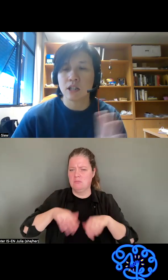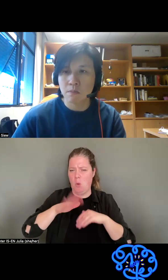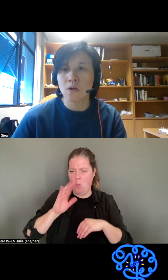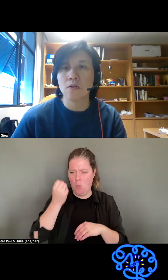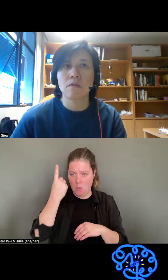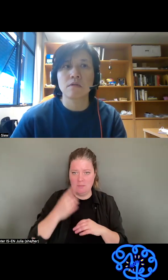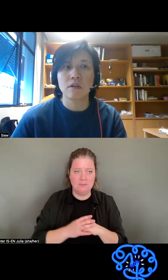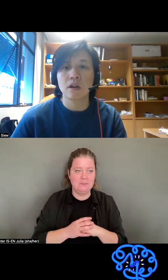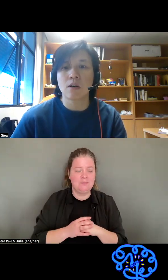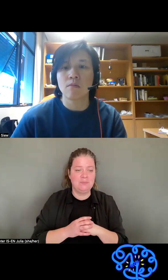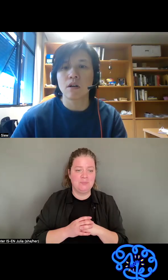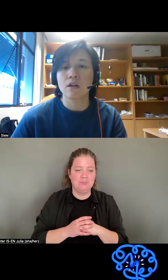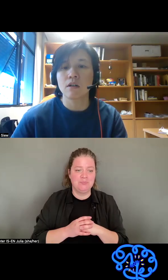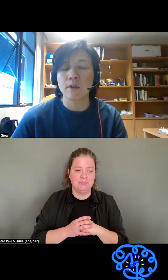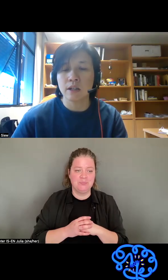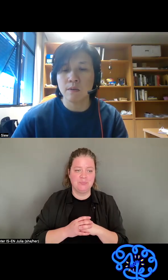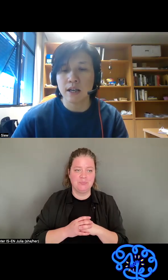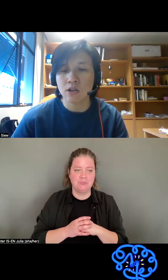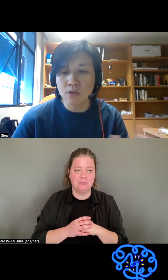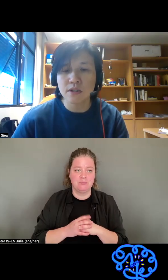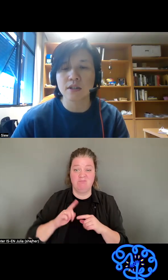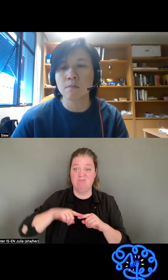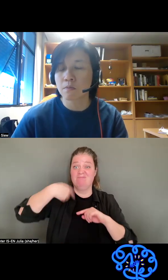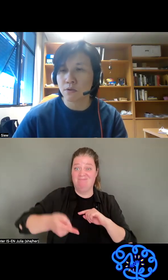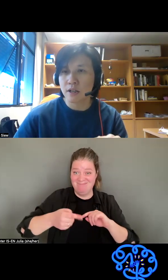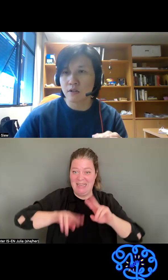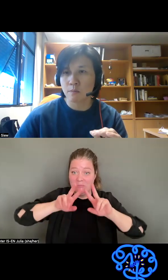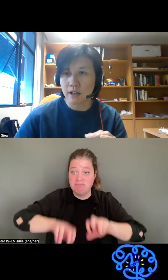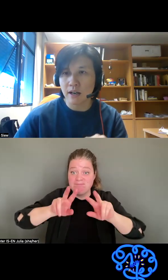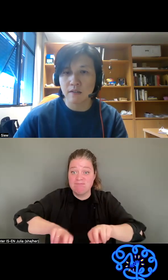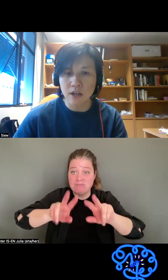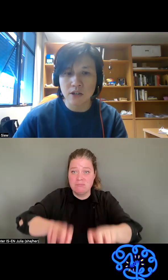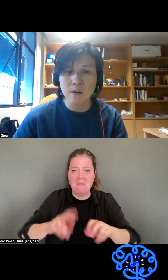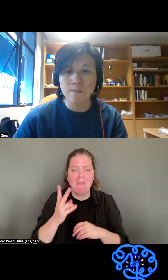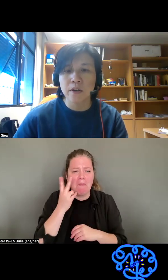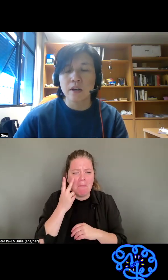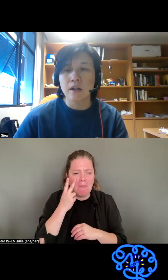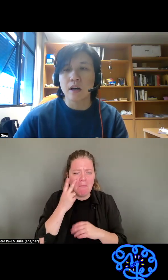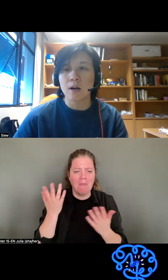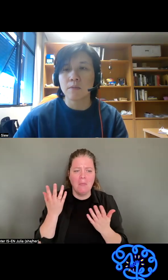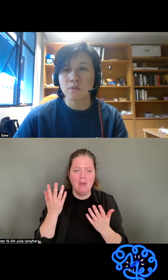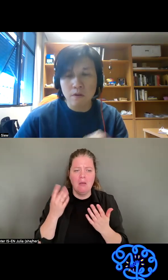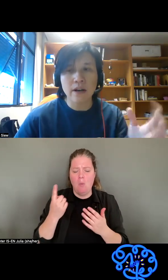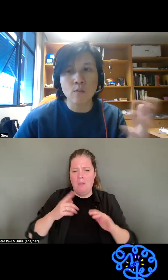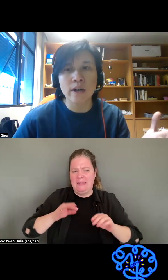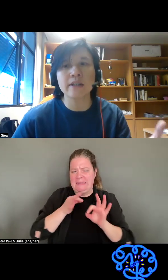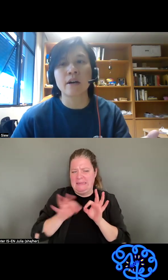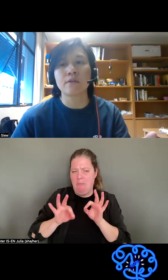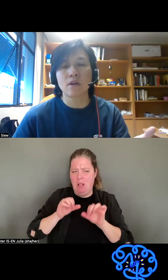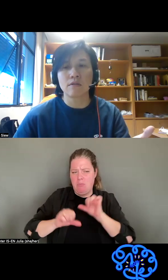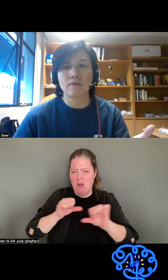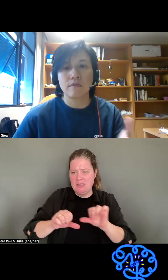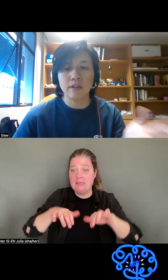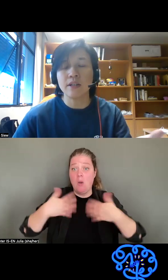we explored um, whether we can use a simple process of spreading activation to provide one